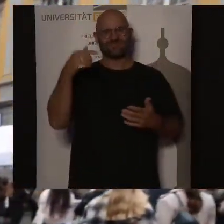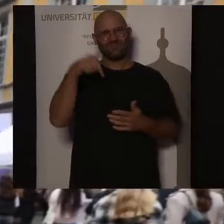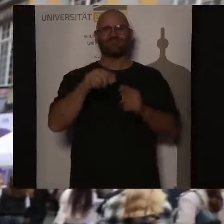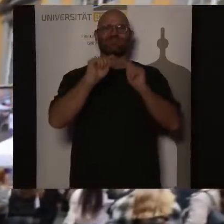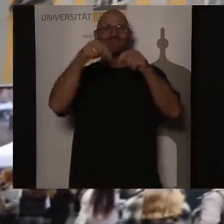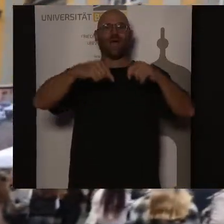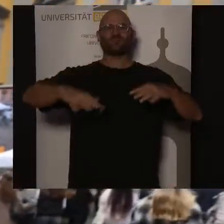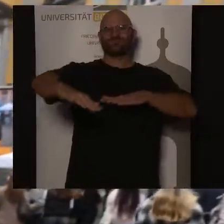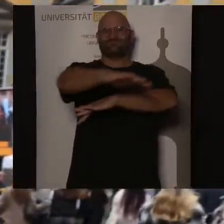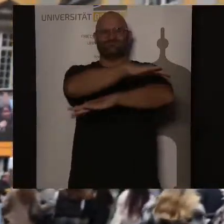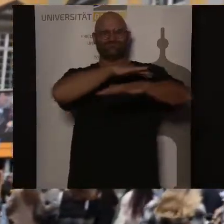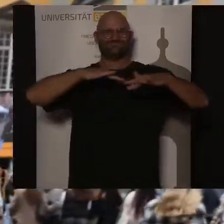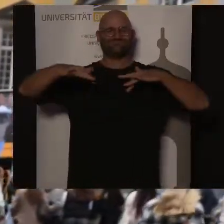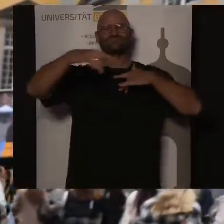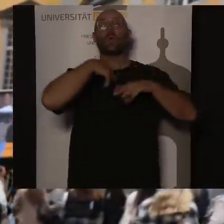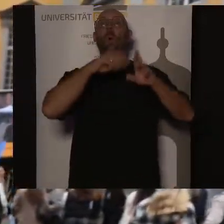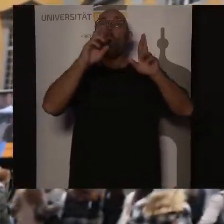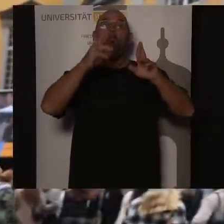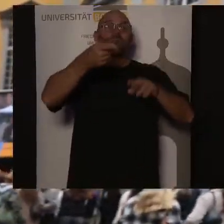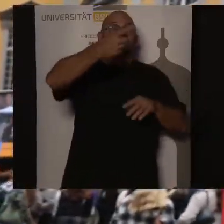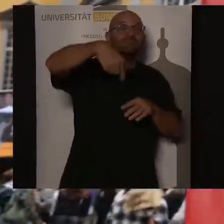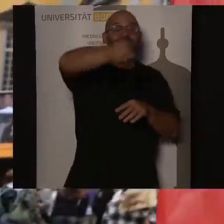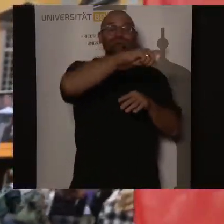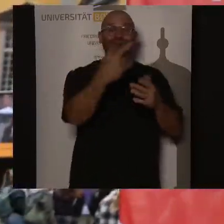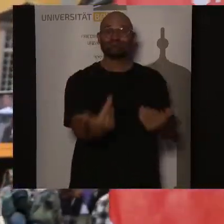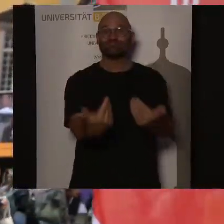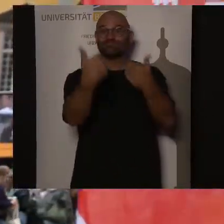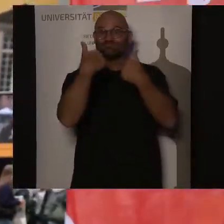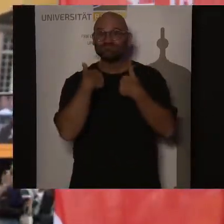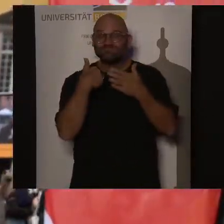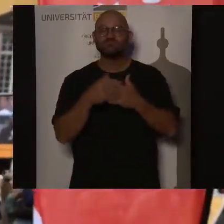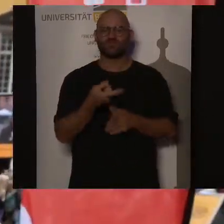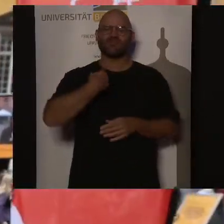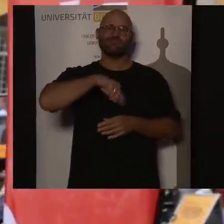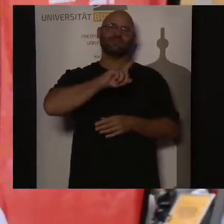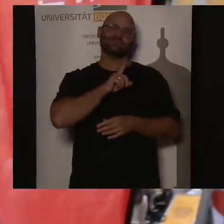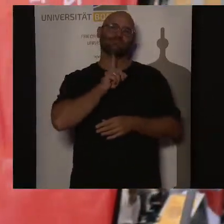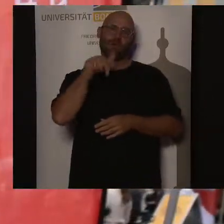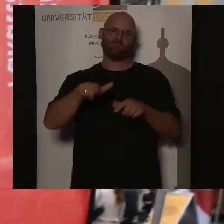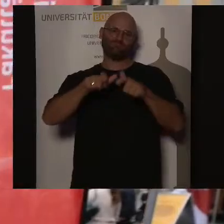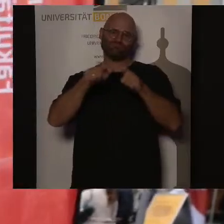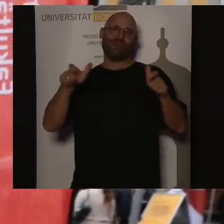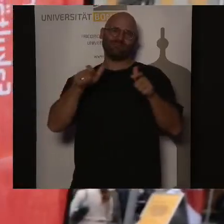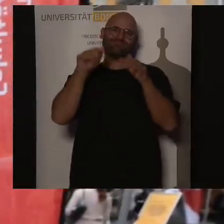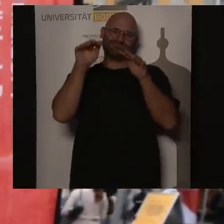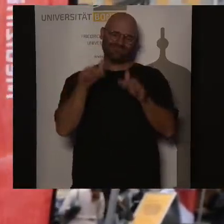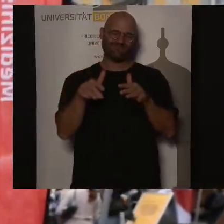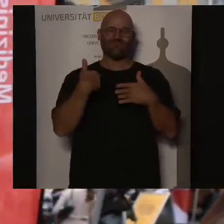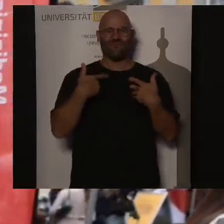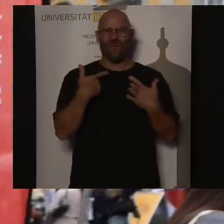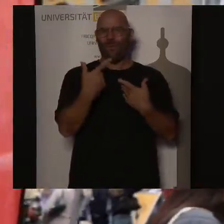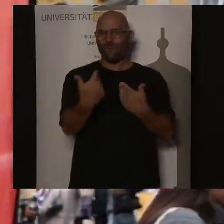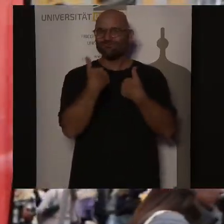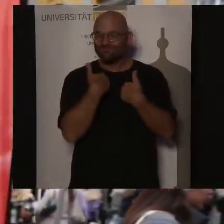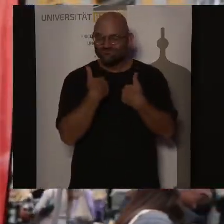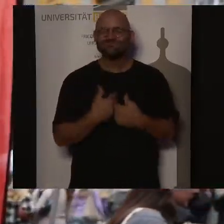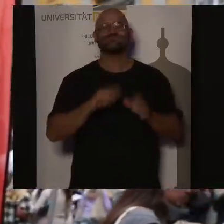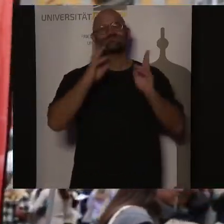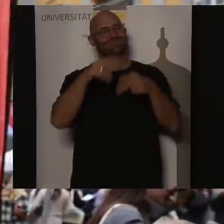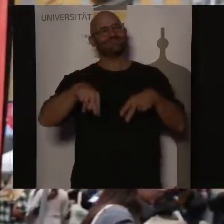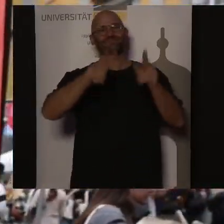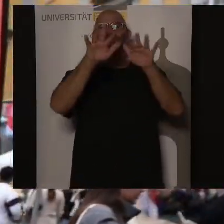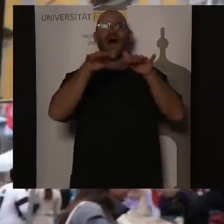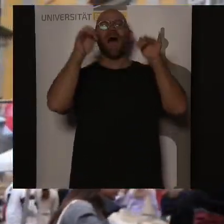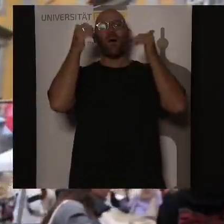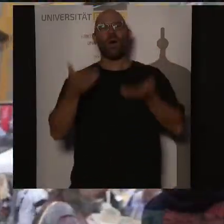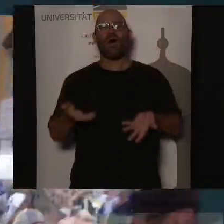with that, we're actually done here downstairs. I hope I will see you later. Of course, Bonn FM also has a booth here. And with